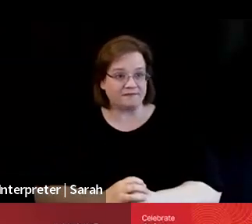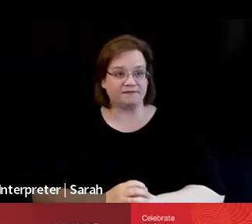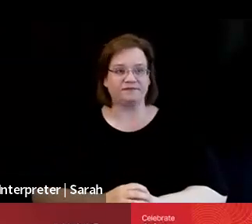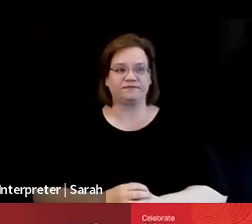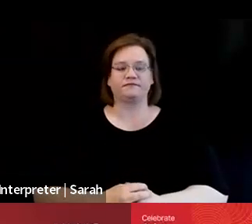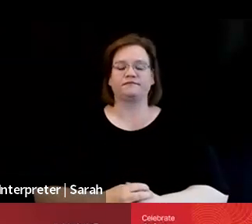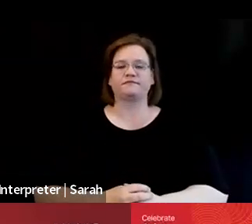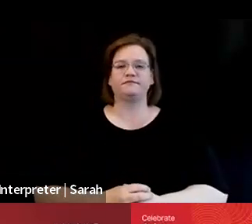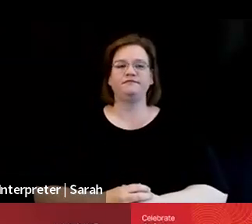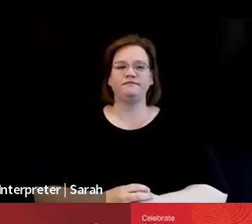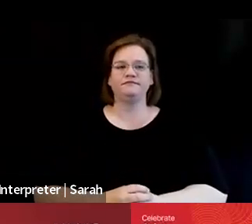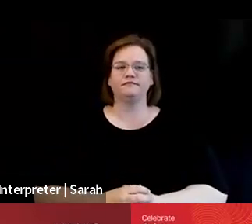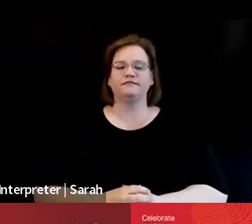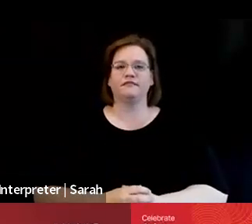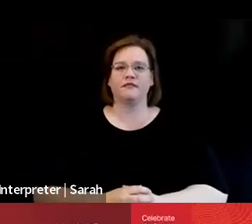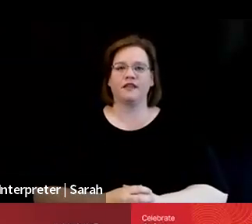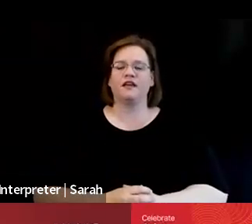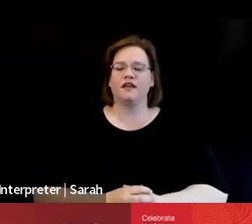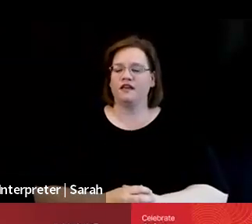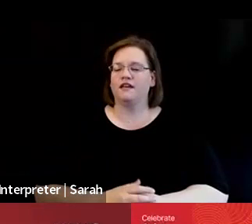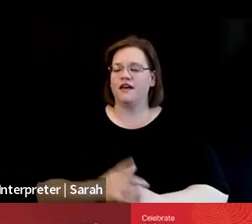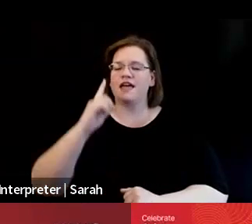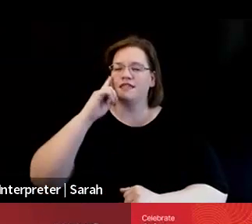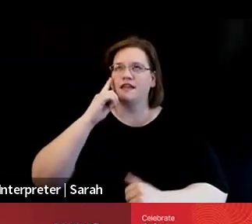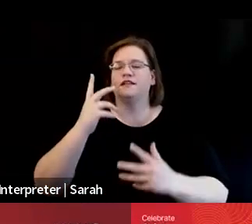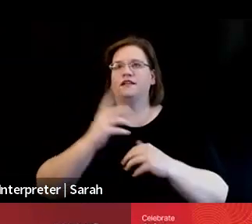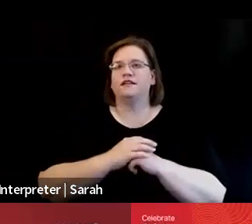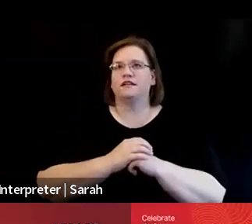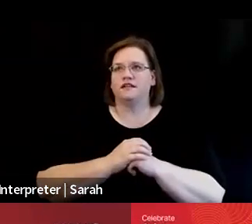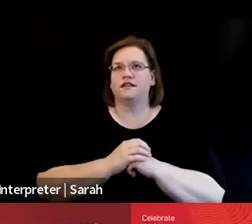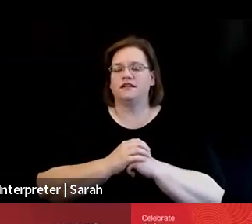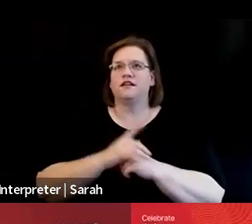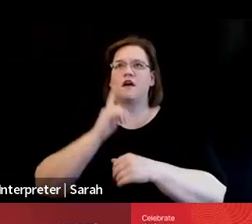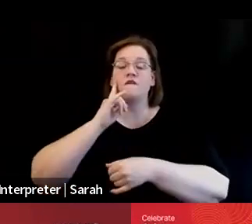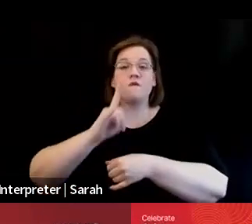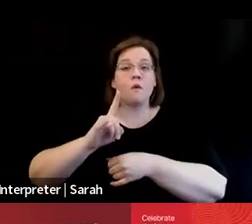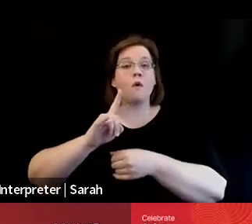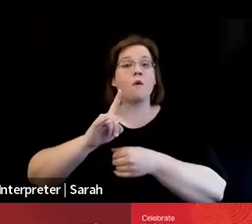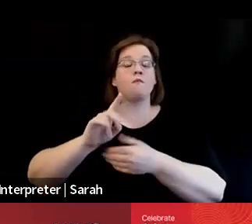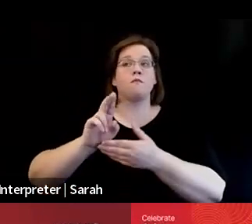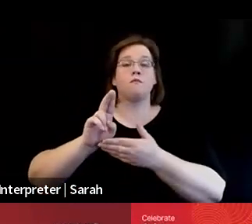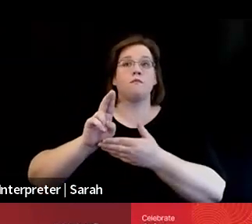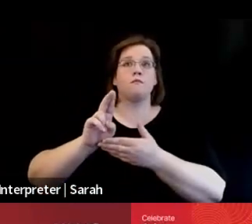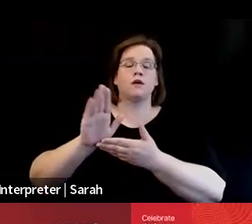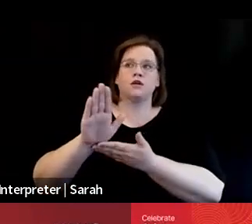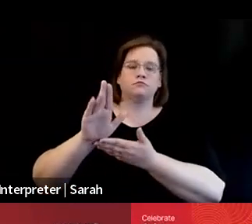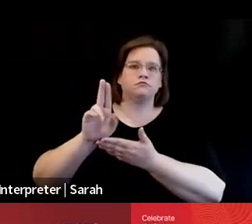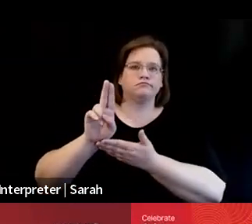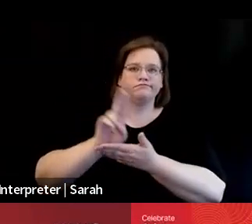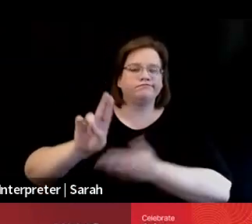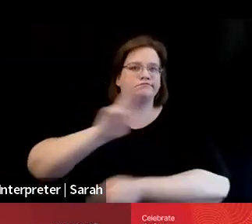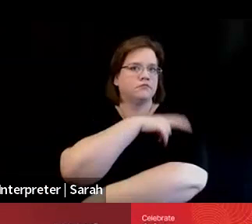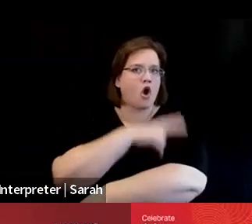Yeah, I mean, I think if the institution supports a strong language services department, and I say this